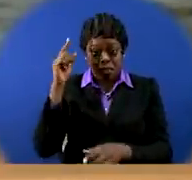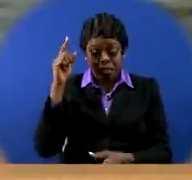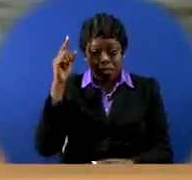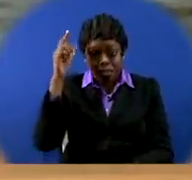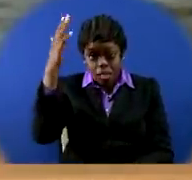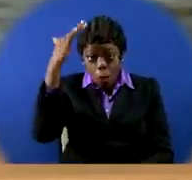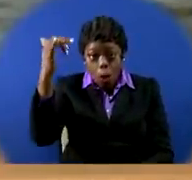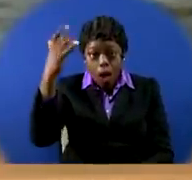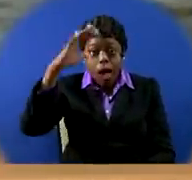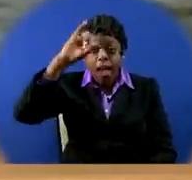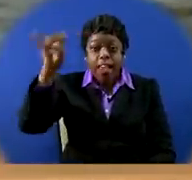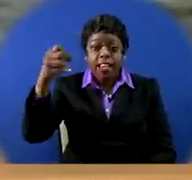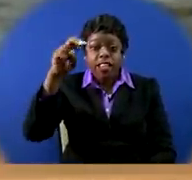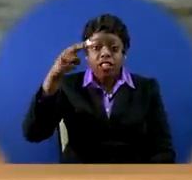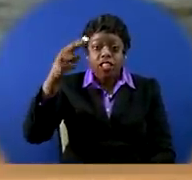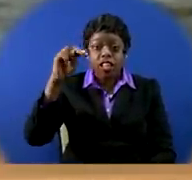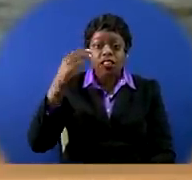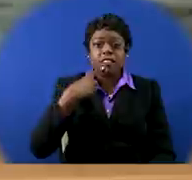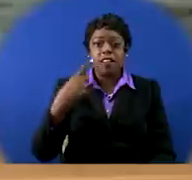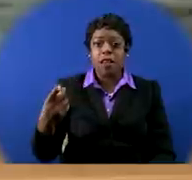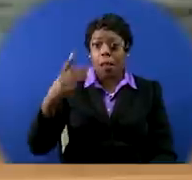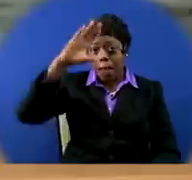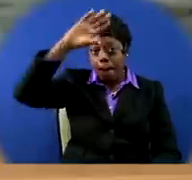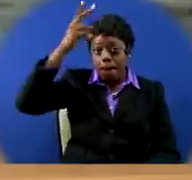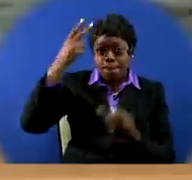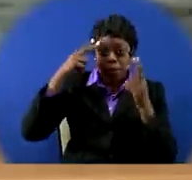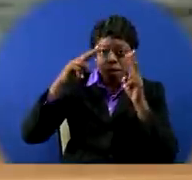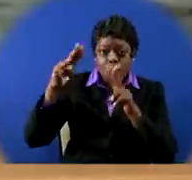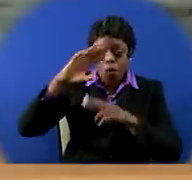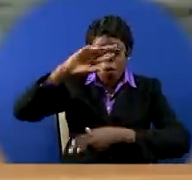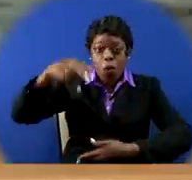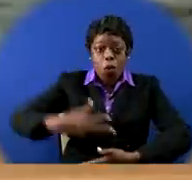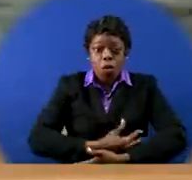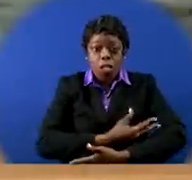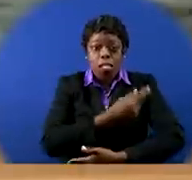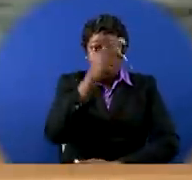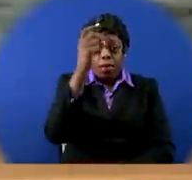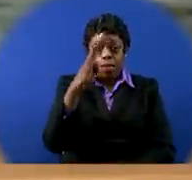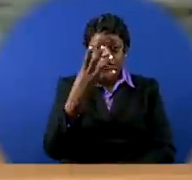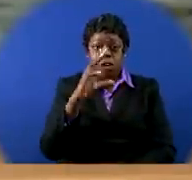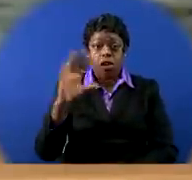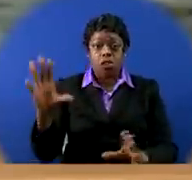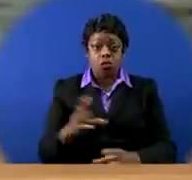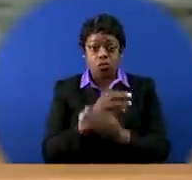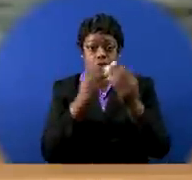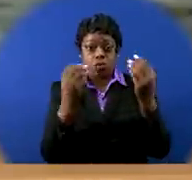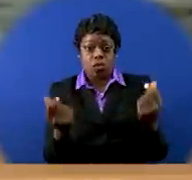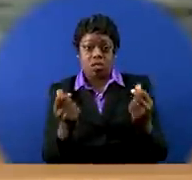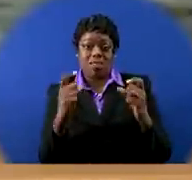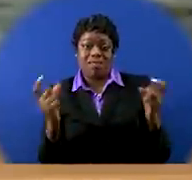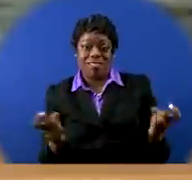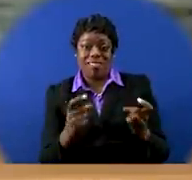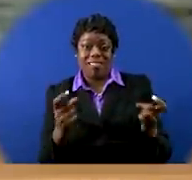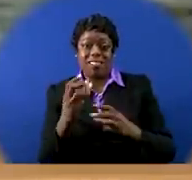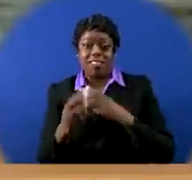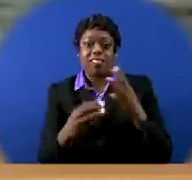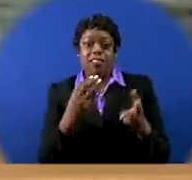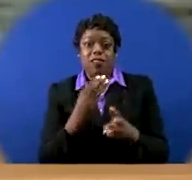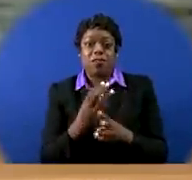behold, the Lamb of God, who takes away the sin of the world. And he is the one and only who